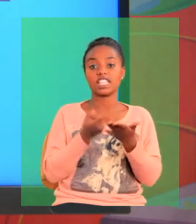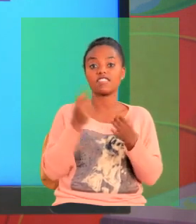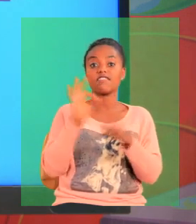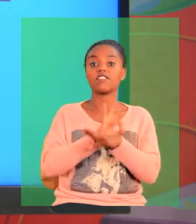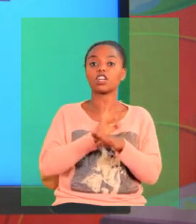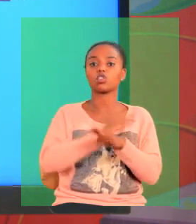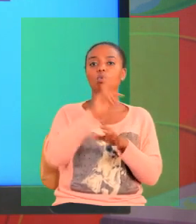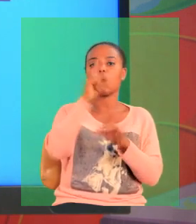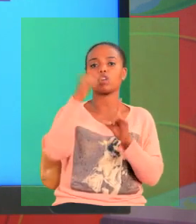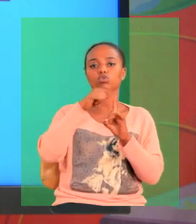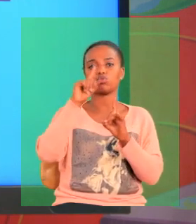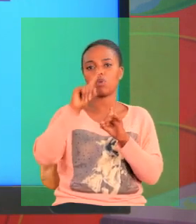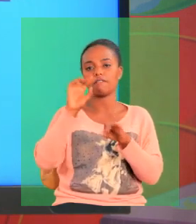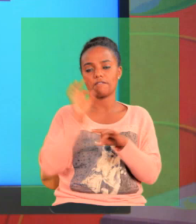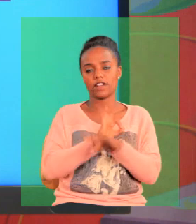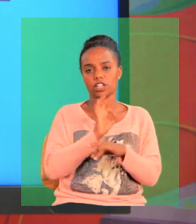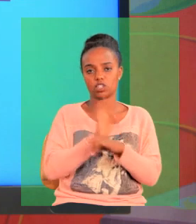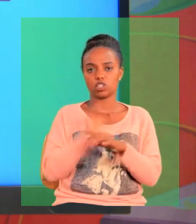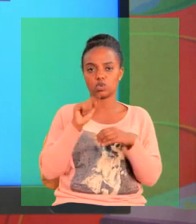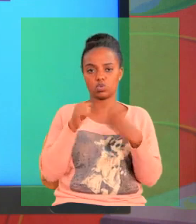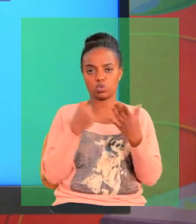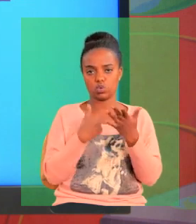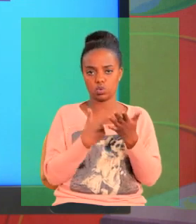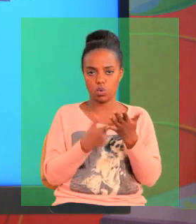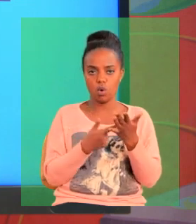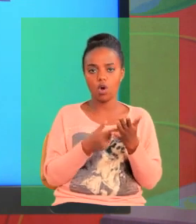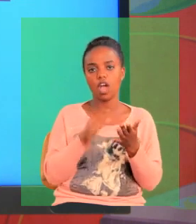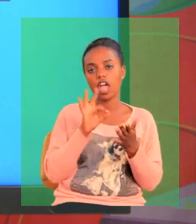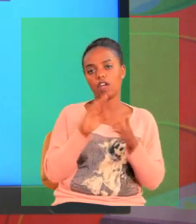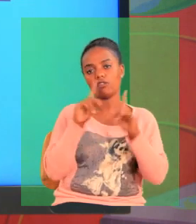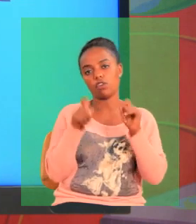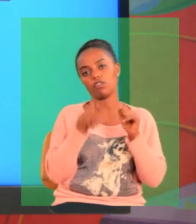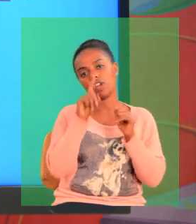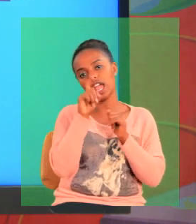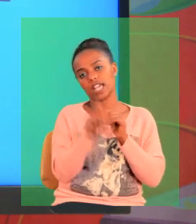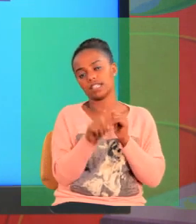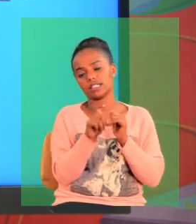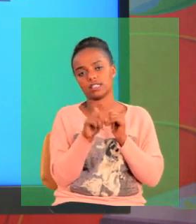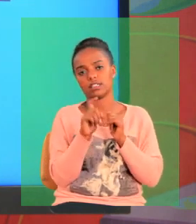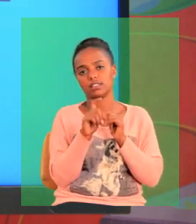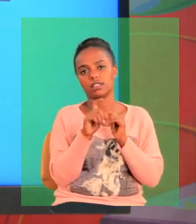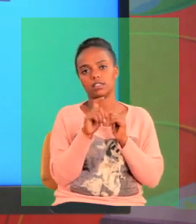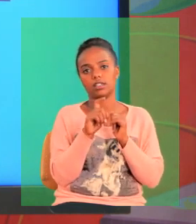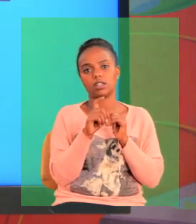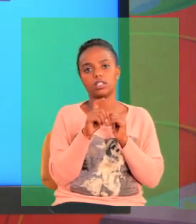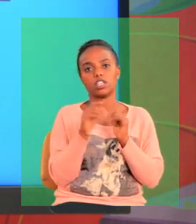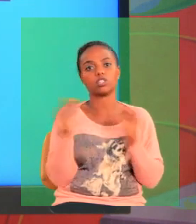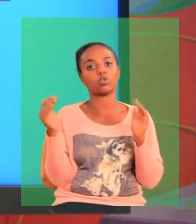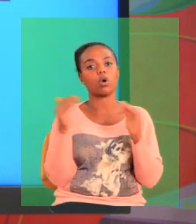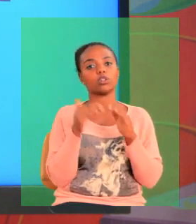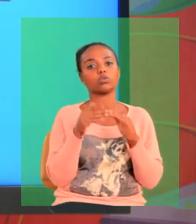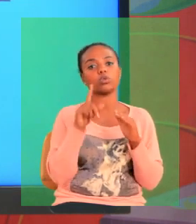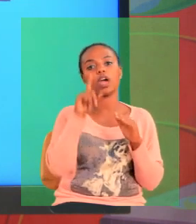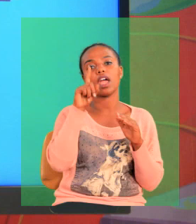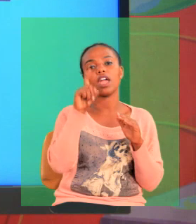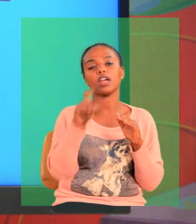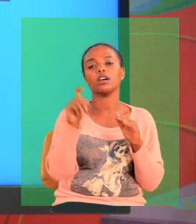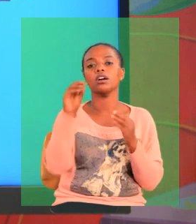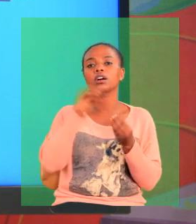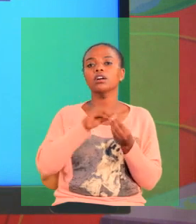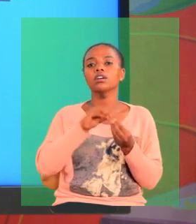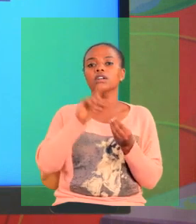one-to-one function. Therefore f of x is equal to x plus